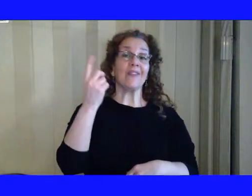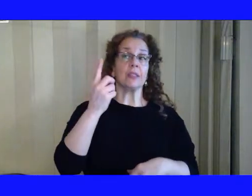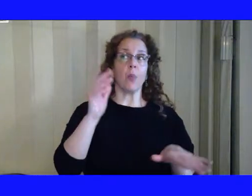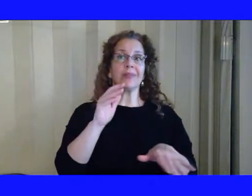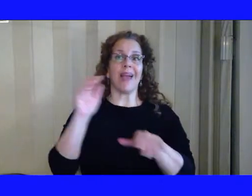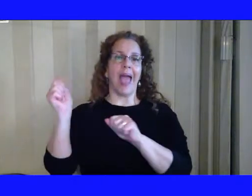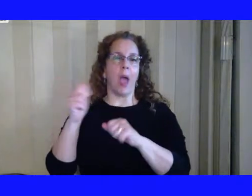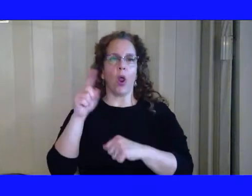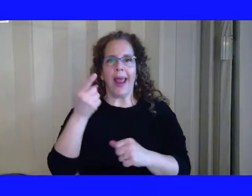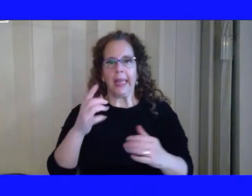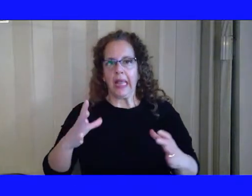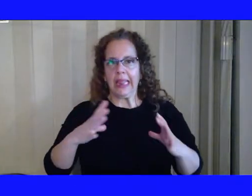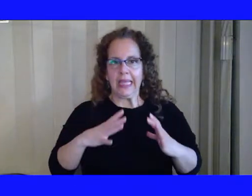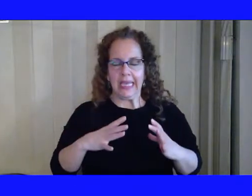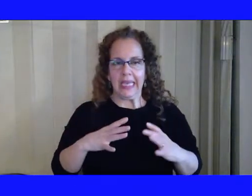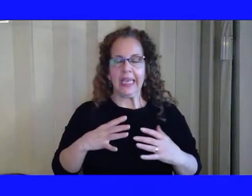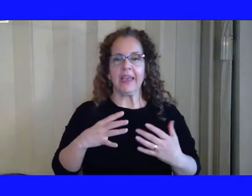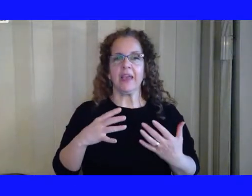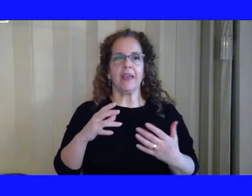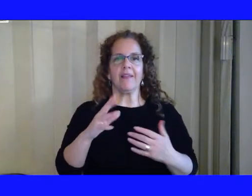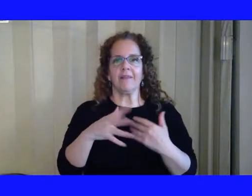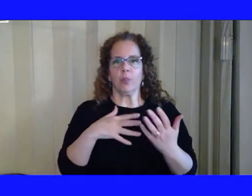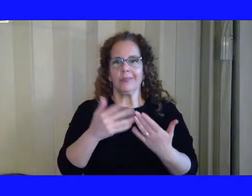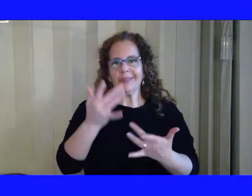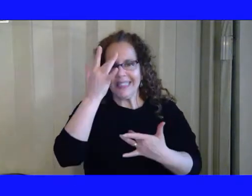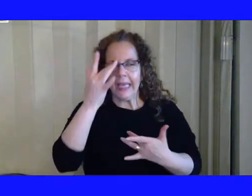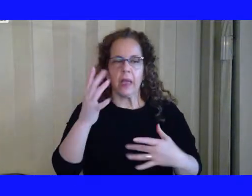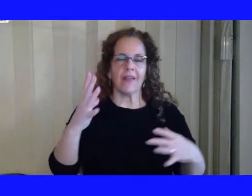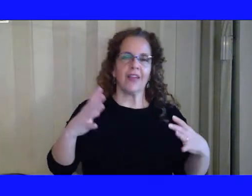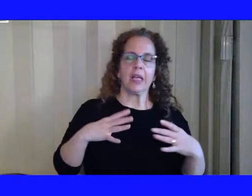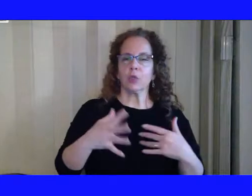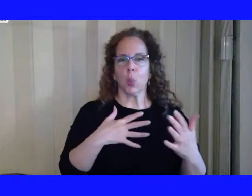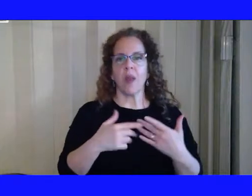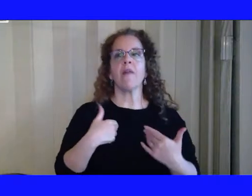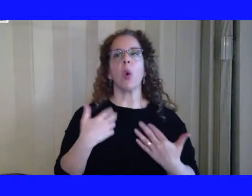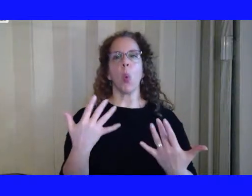there was a delay in the completion of the investigation.